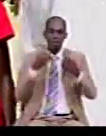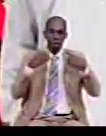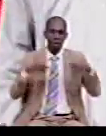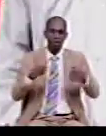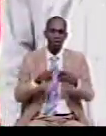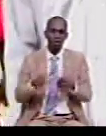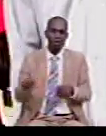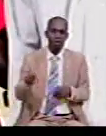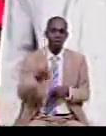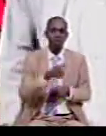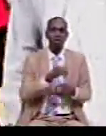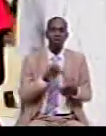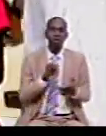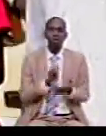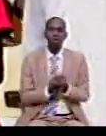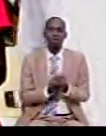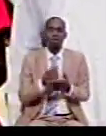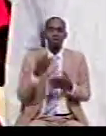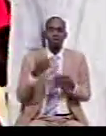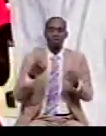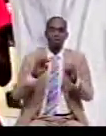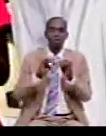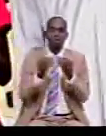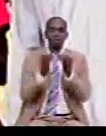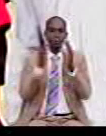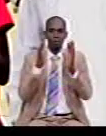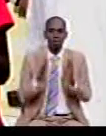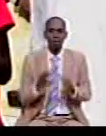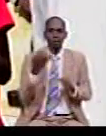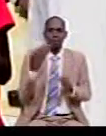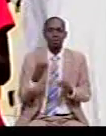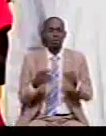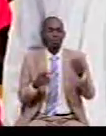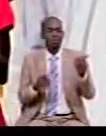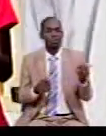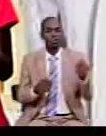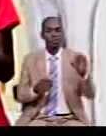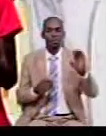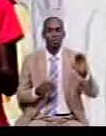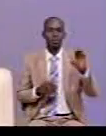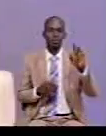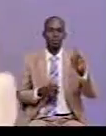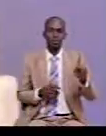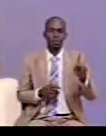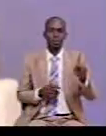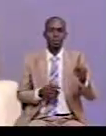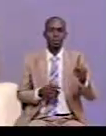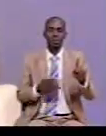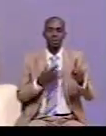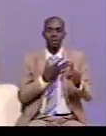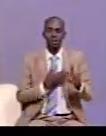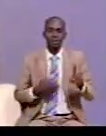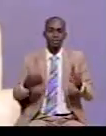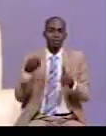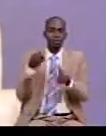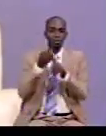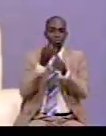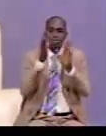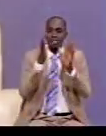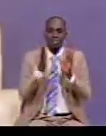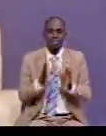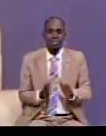GCK and Impact Ghana with Mommy are here, and with a